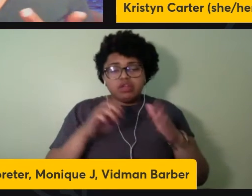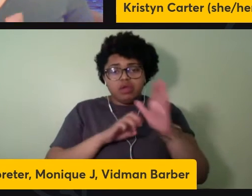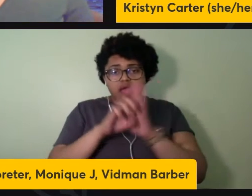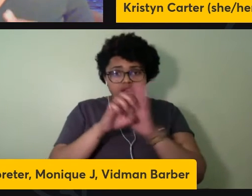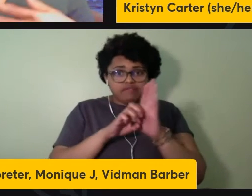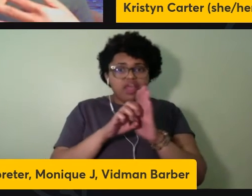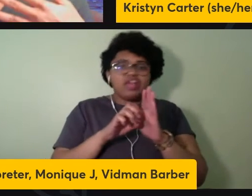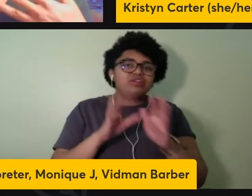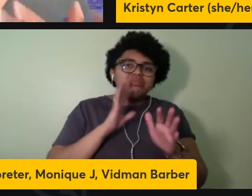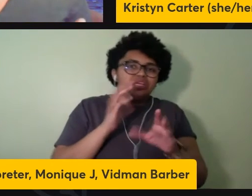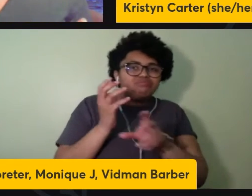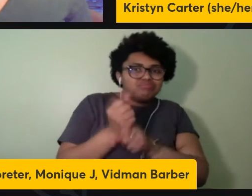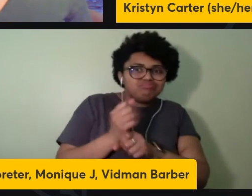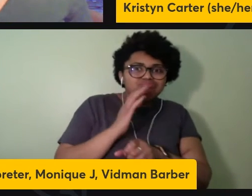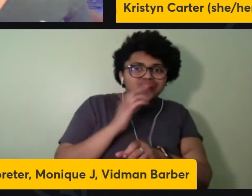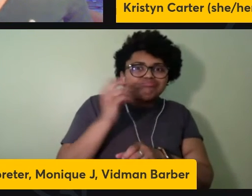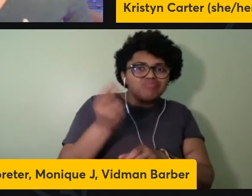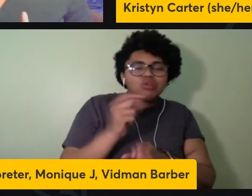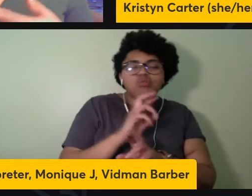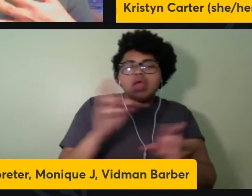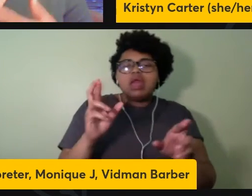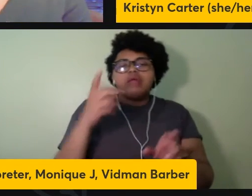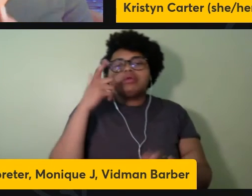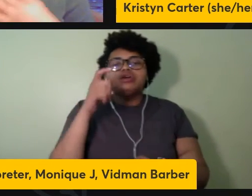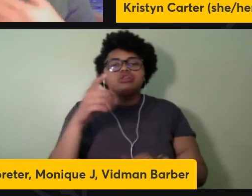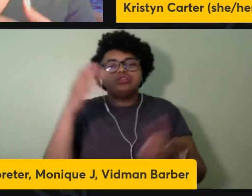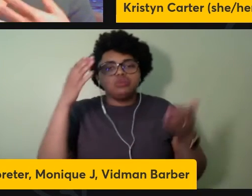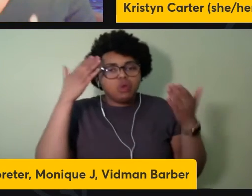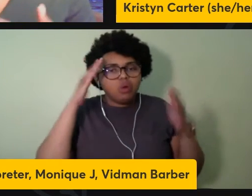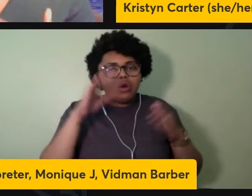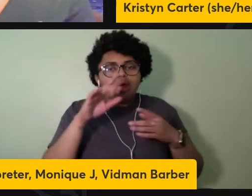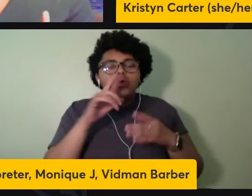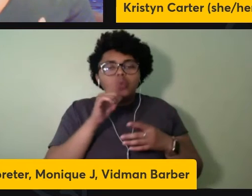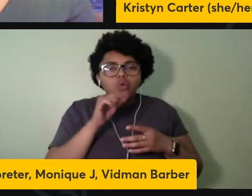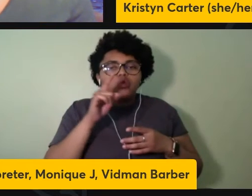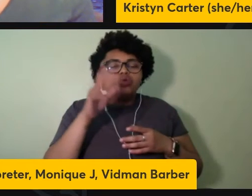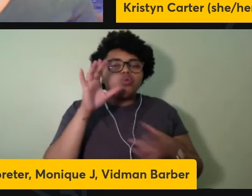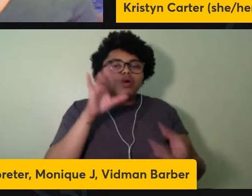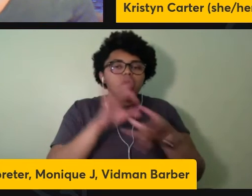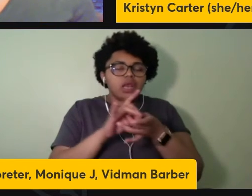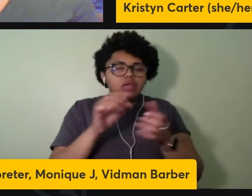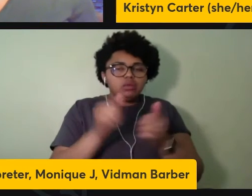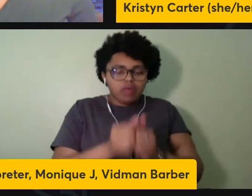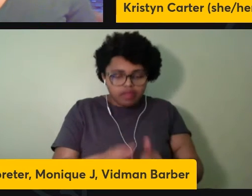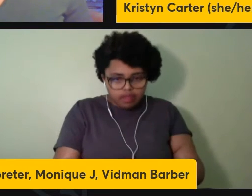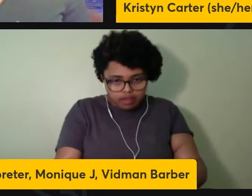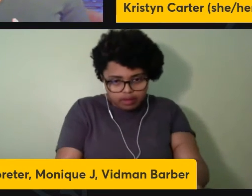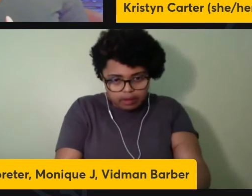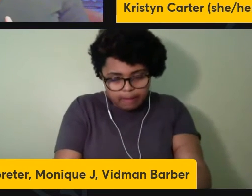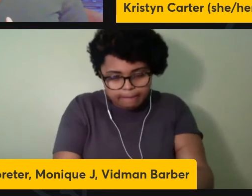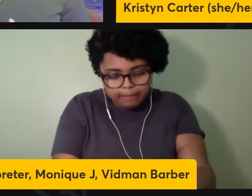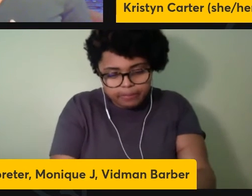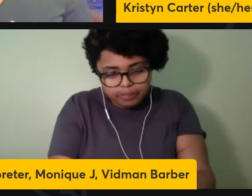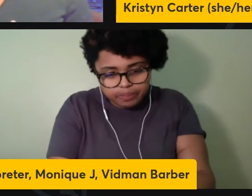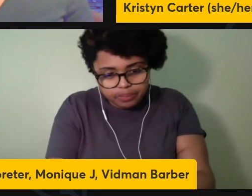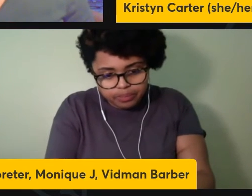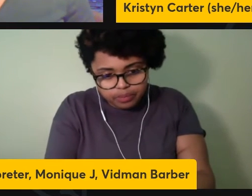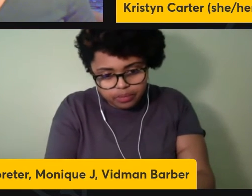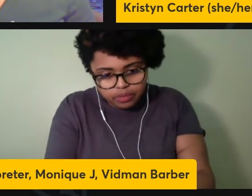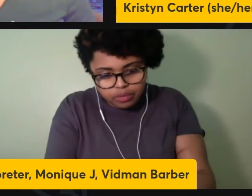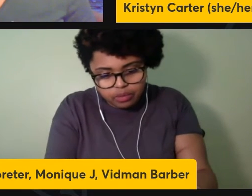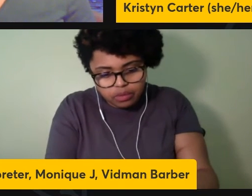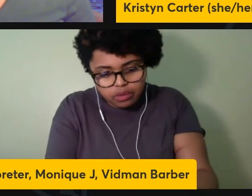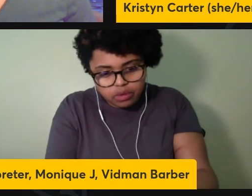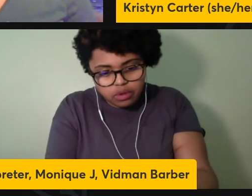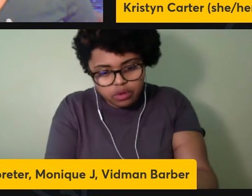speech ready, because you never know who you are going to cross paths with. And so, you want